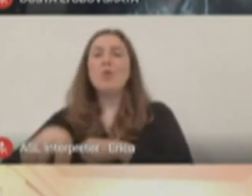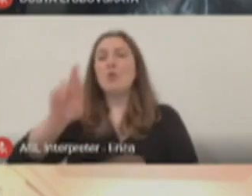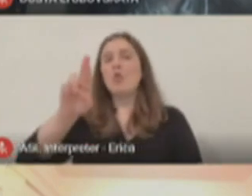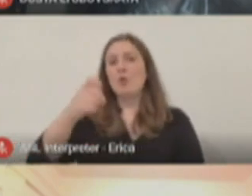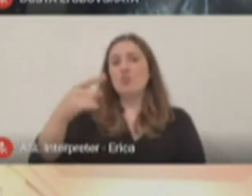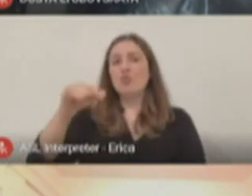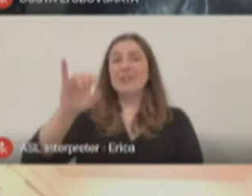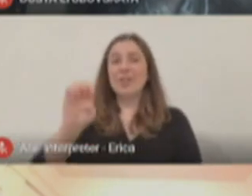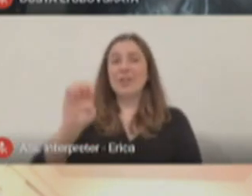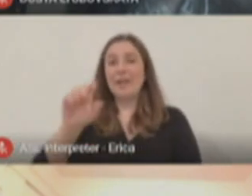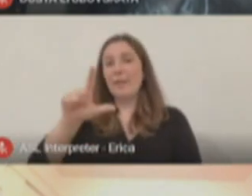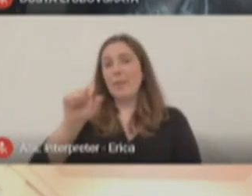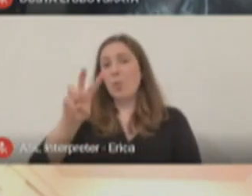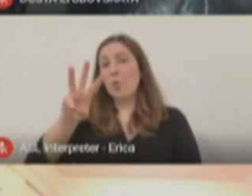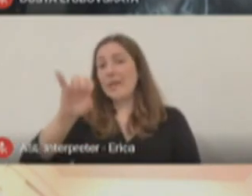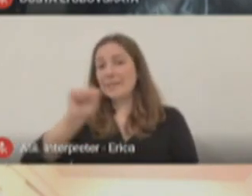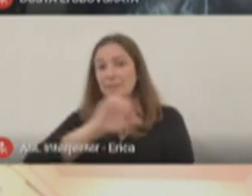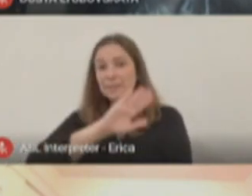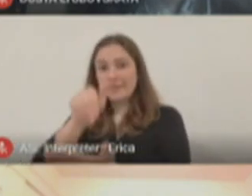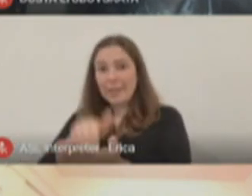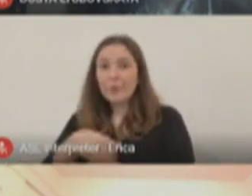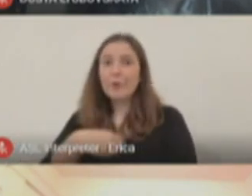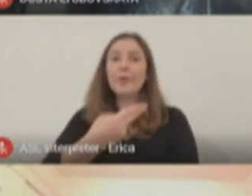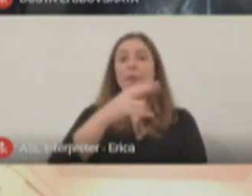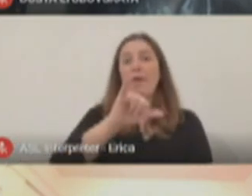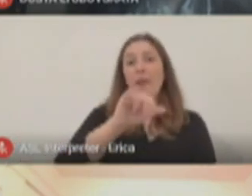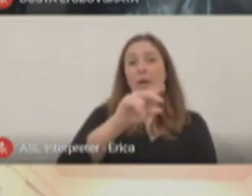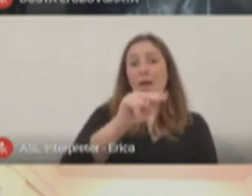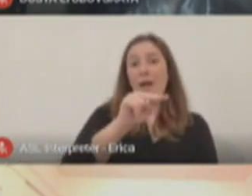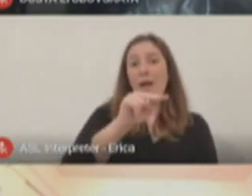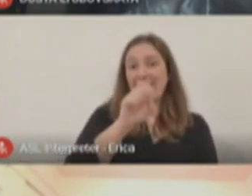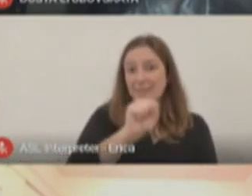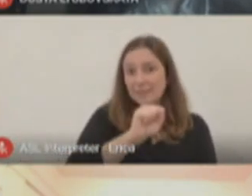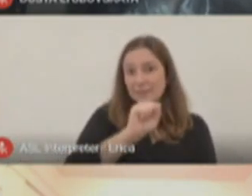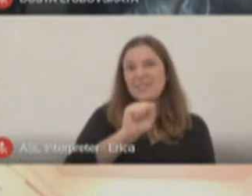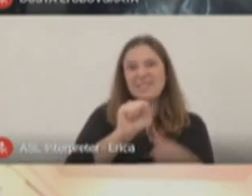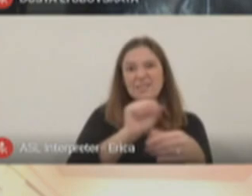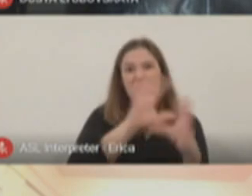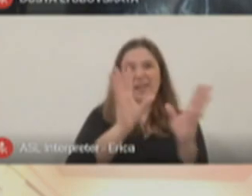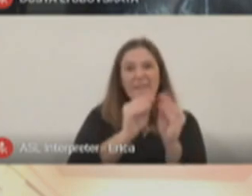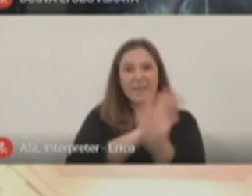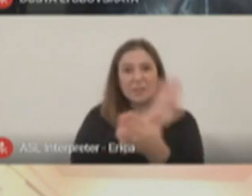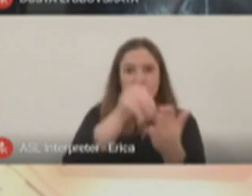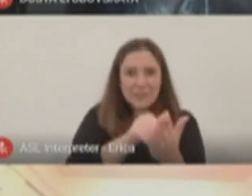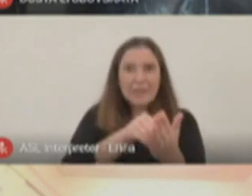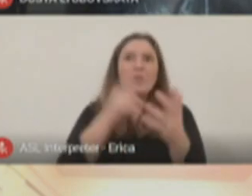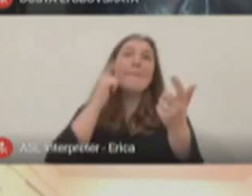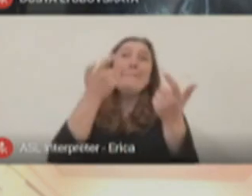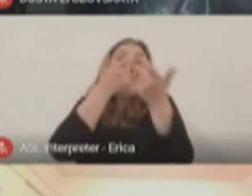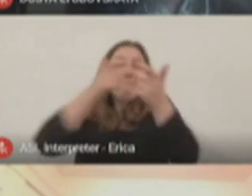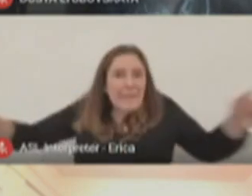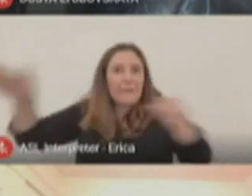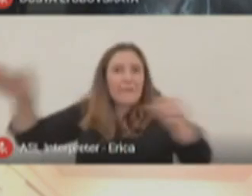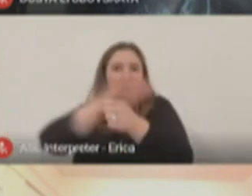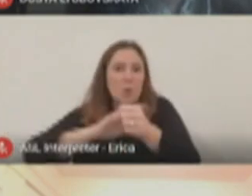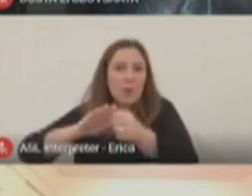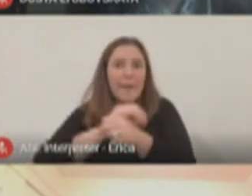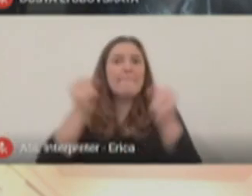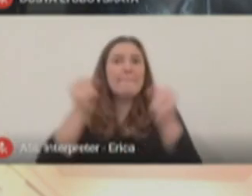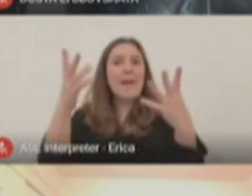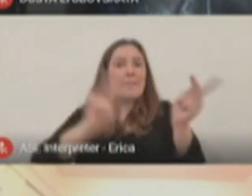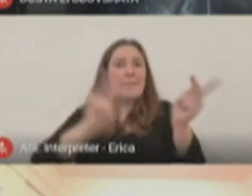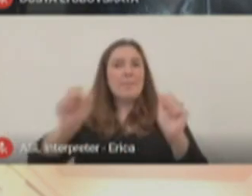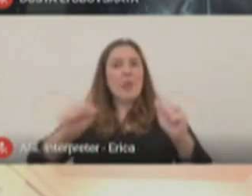are also the Heinz Convention Center in Boston. These are big sites where folks are able to get the vaccine. There